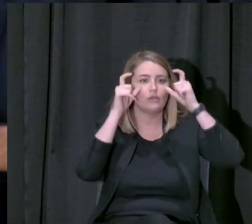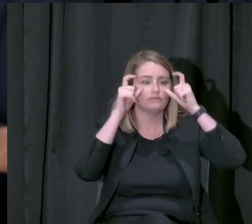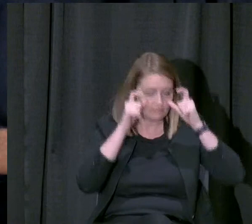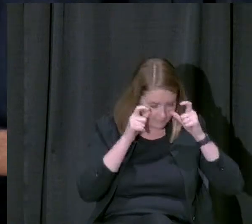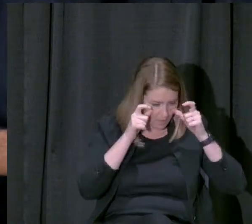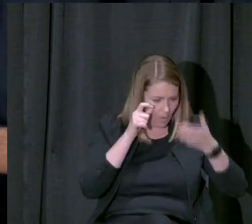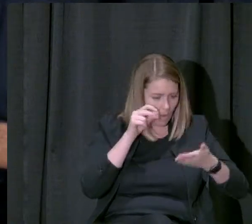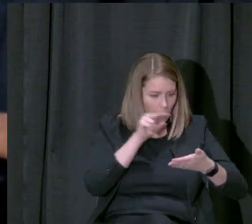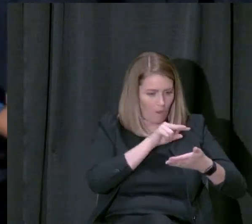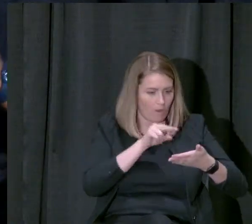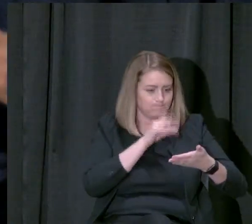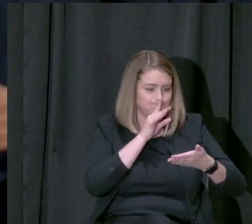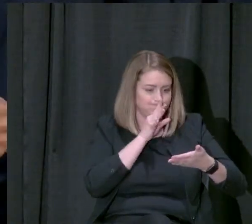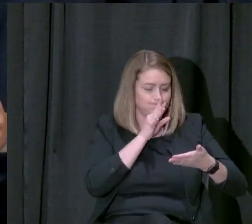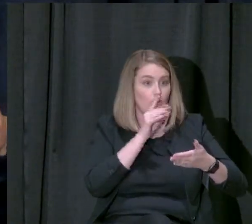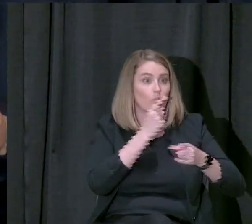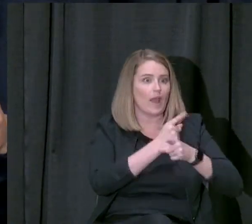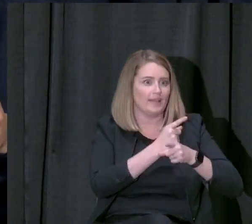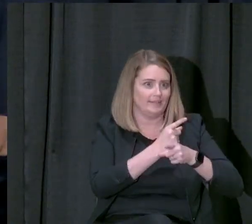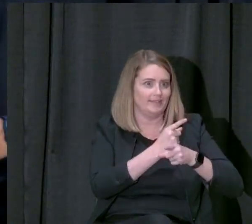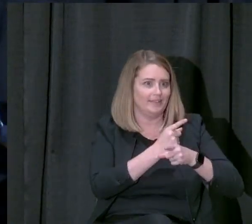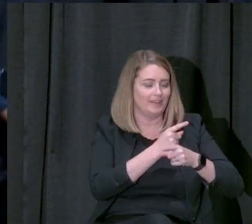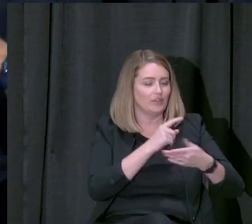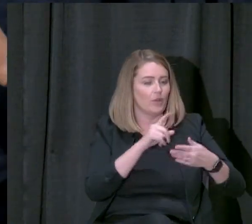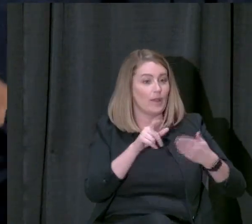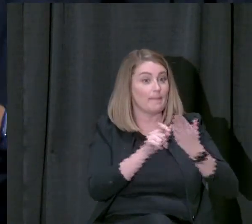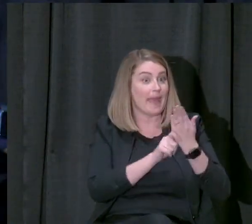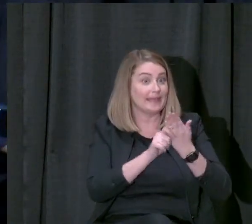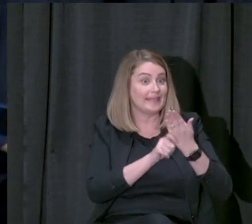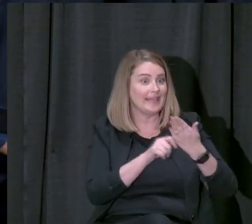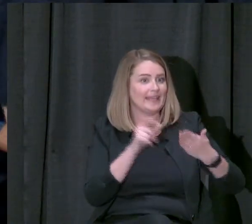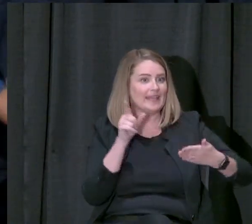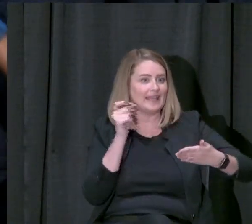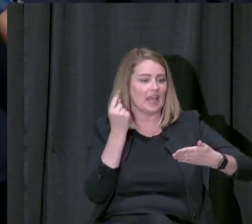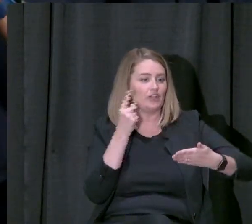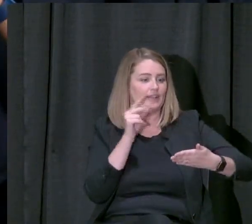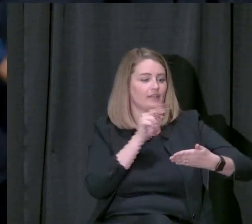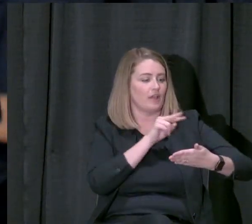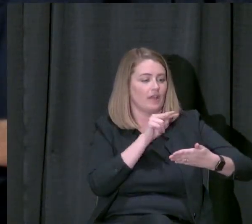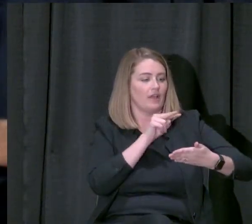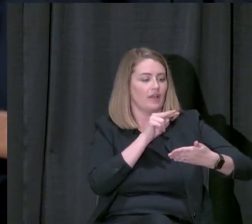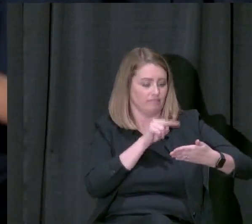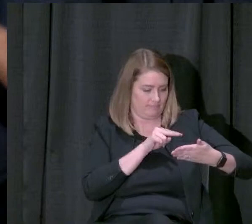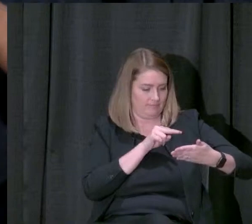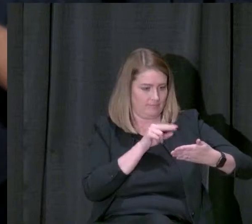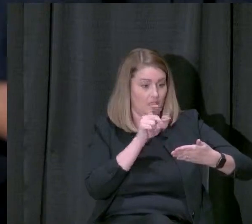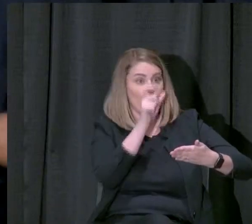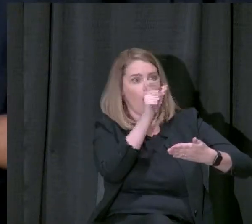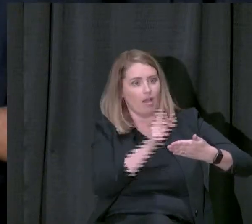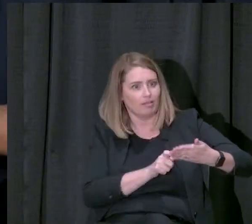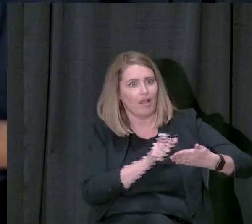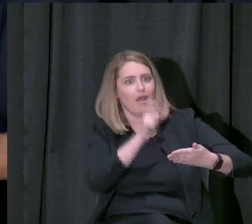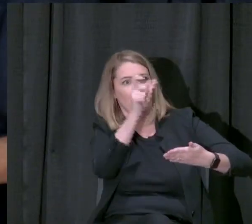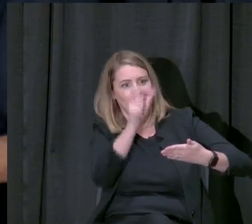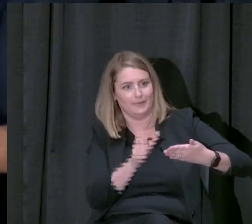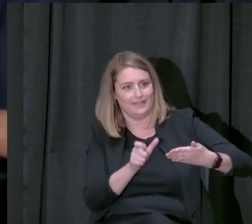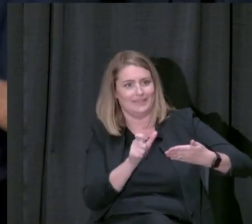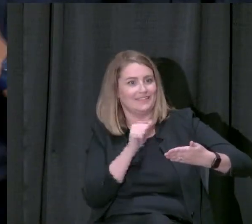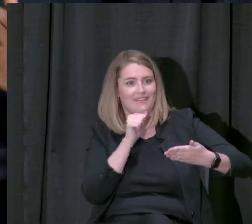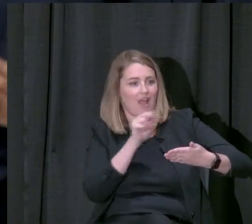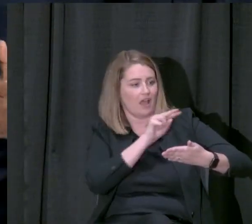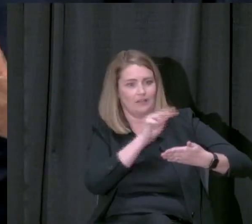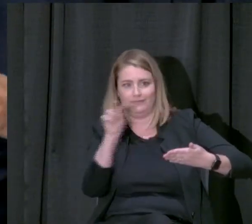in the right way. So when you give it a magazine article, it's able to go ahead and understand that, okay, this has columns, this has headings,